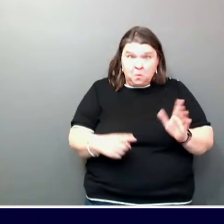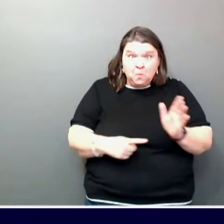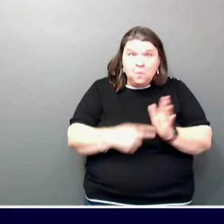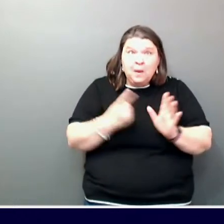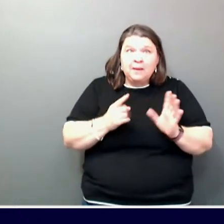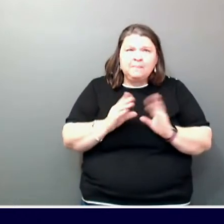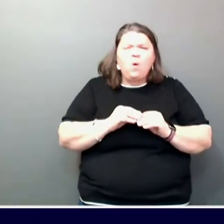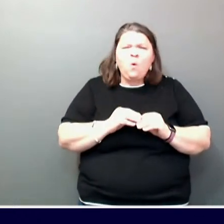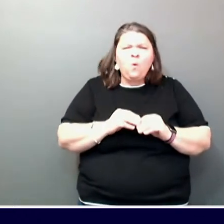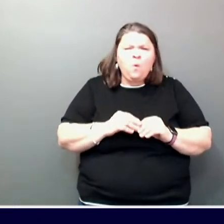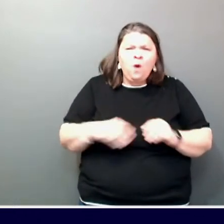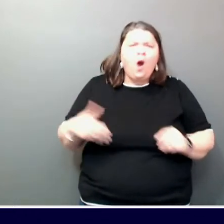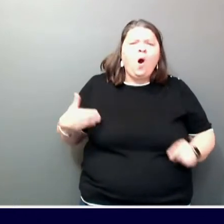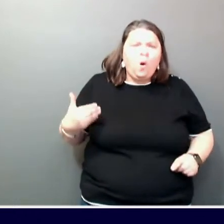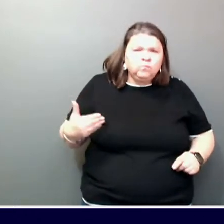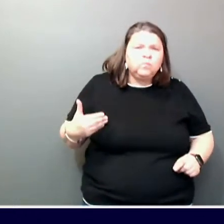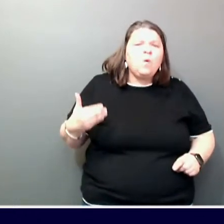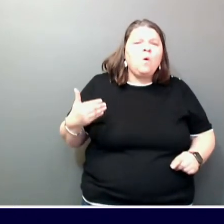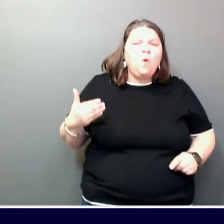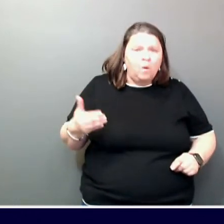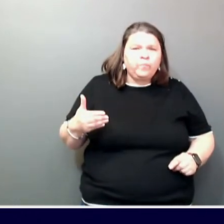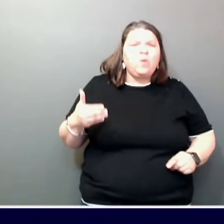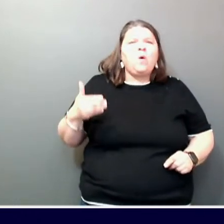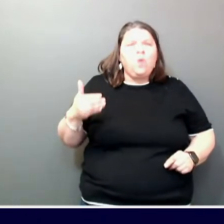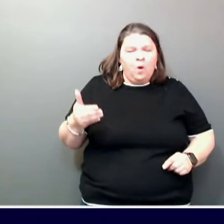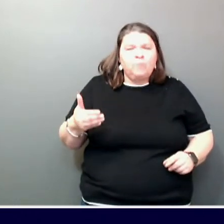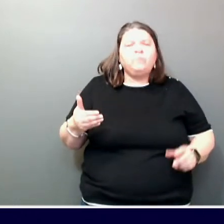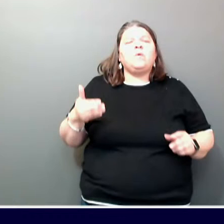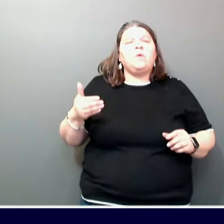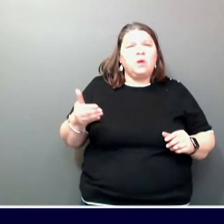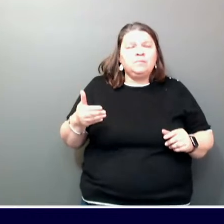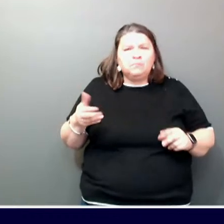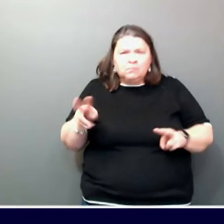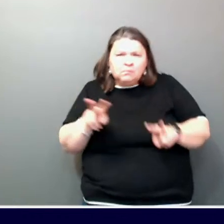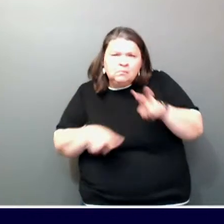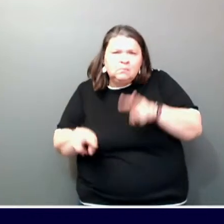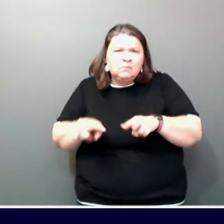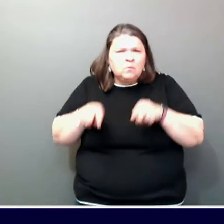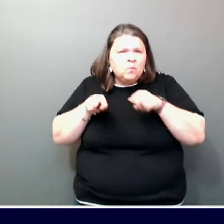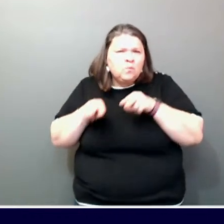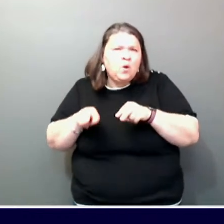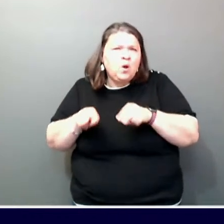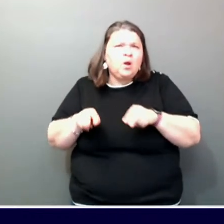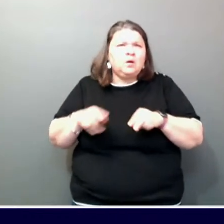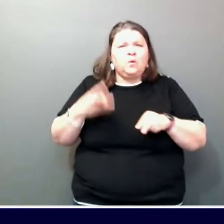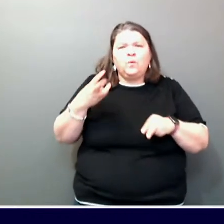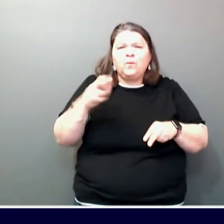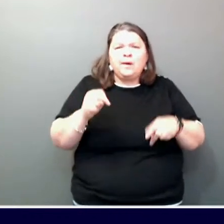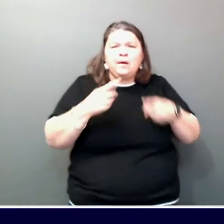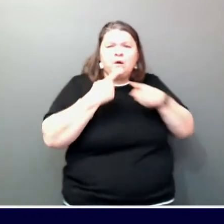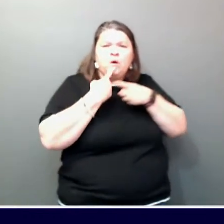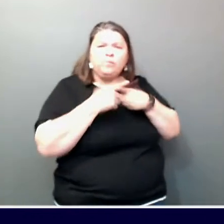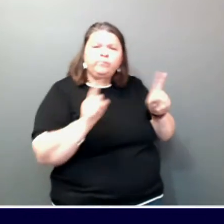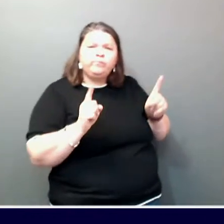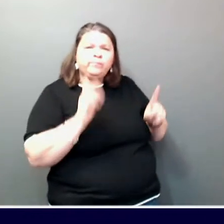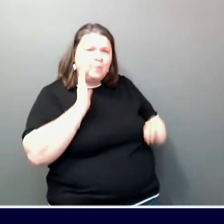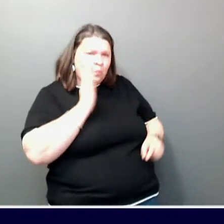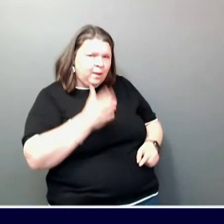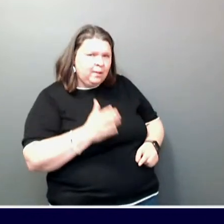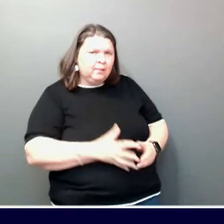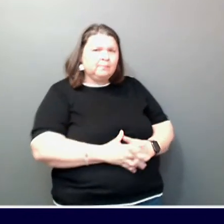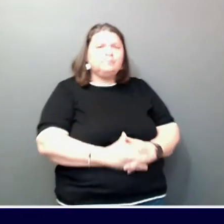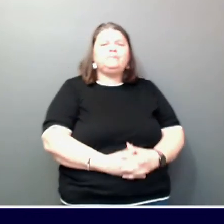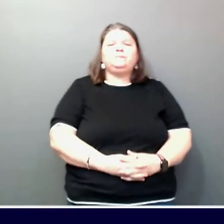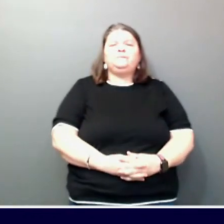we will look at things. We're going to be looking at it continuously for several days to both look for a potential upswing as well as